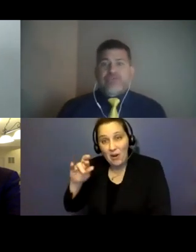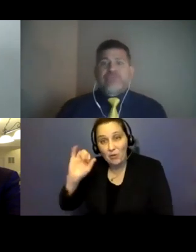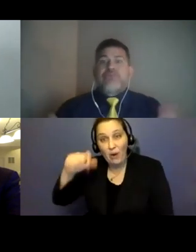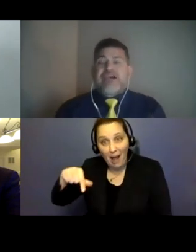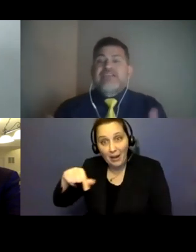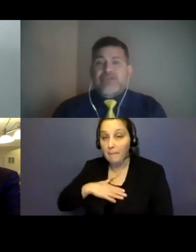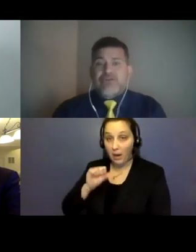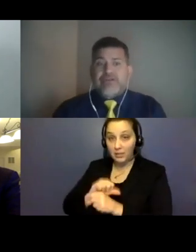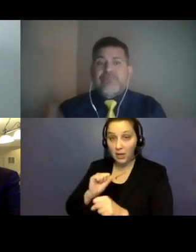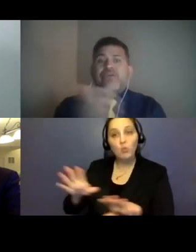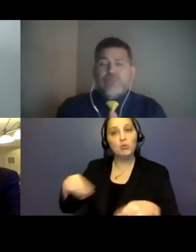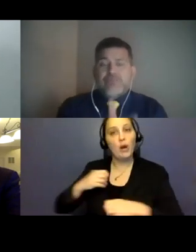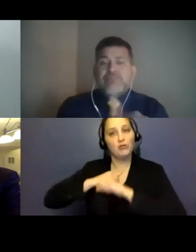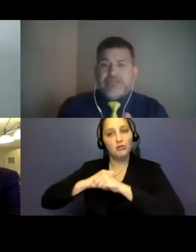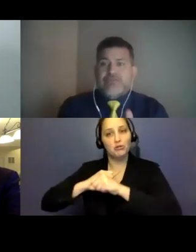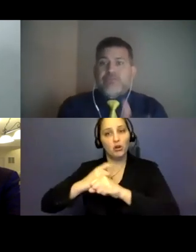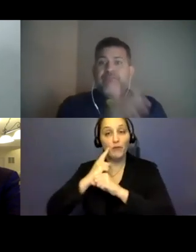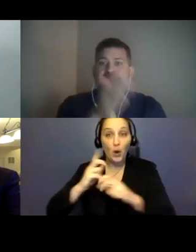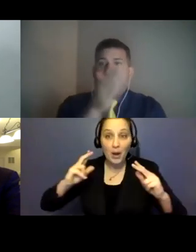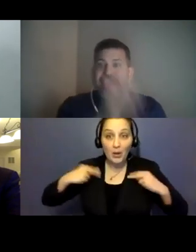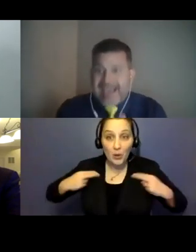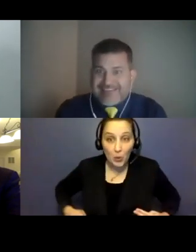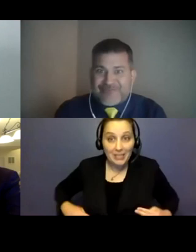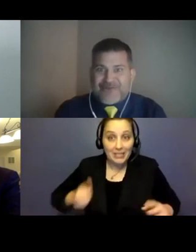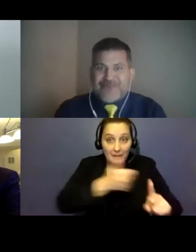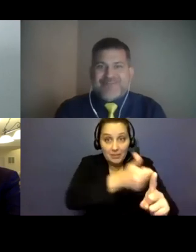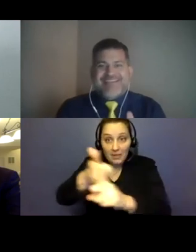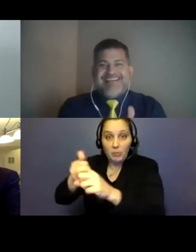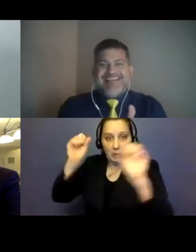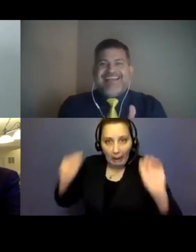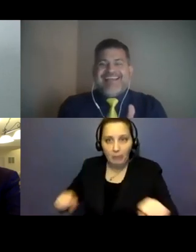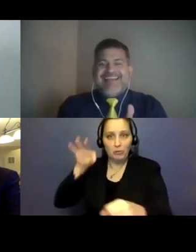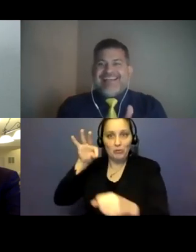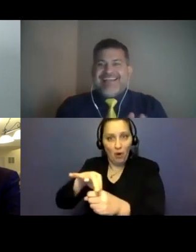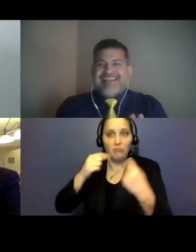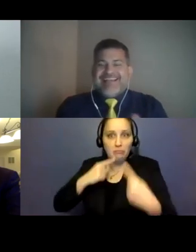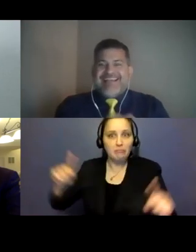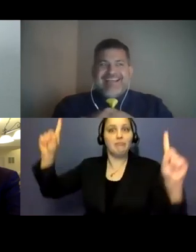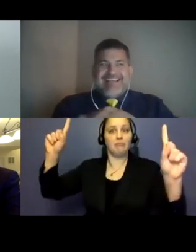was to provide security for the human beings to cast their votes.